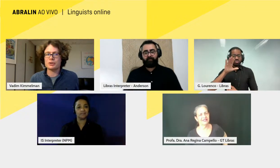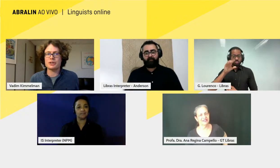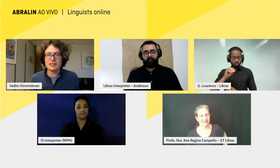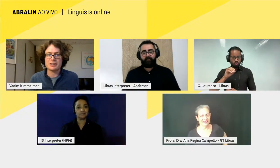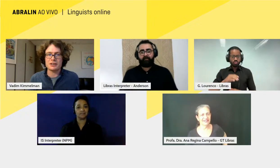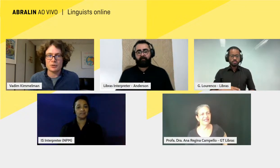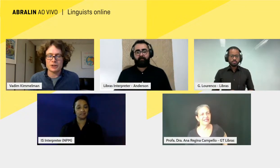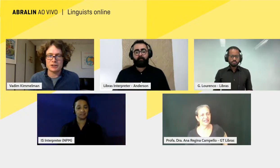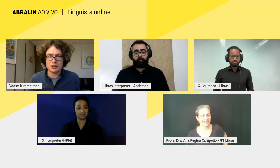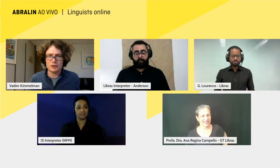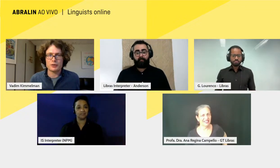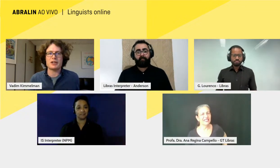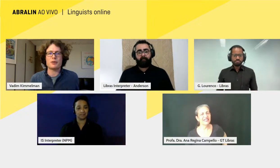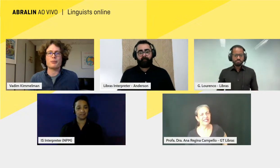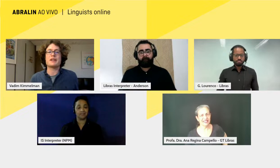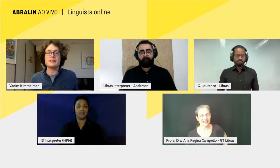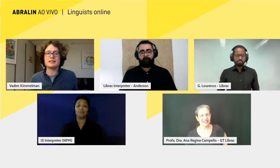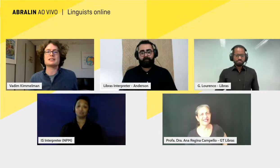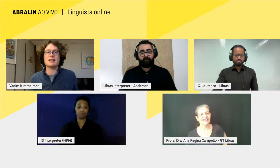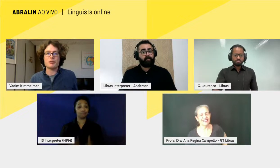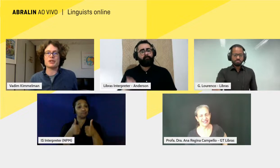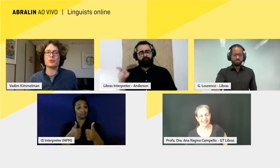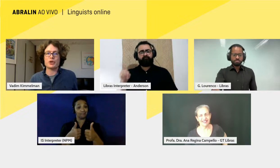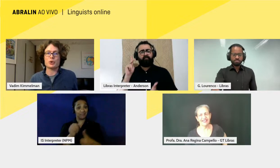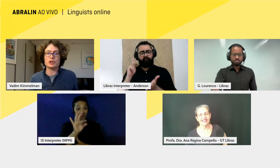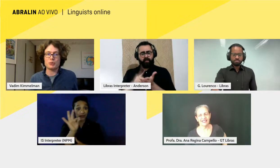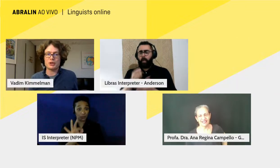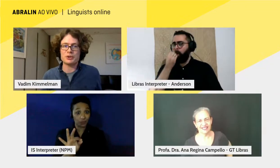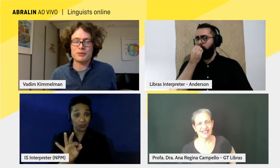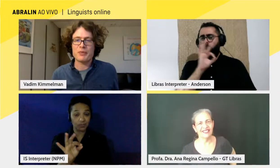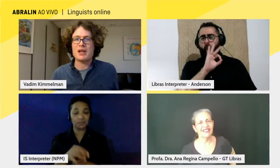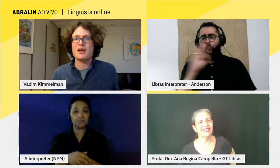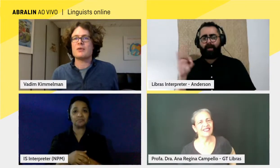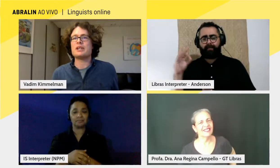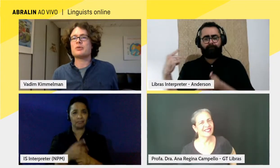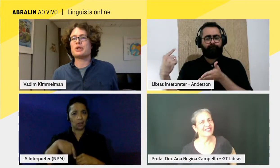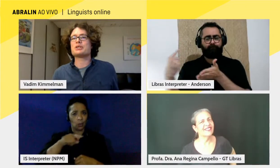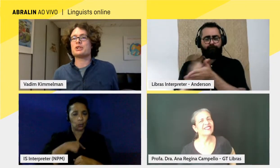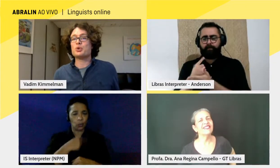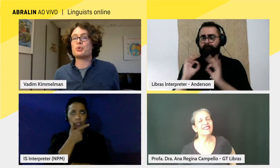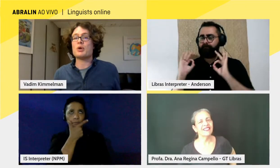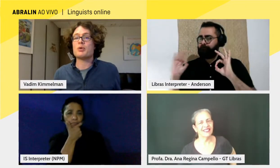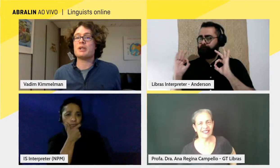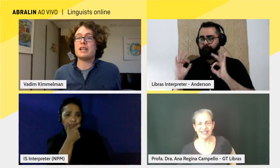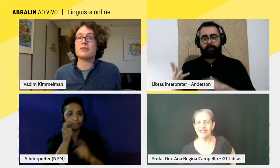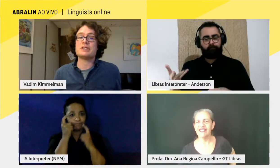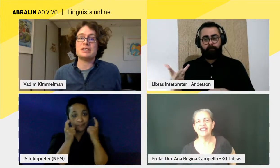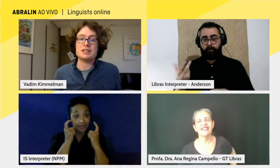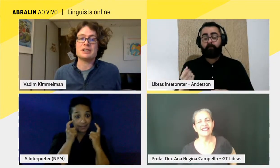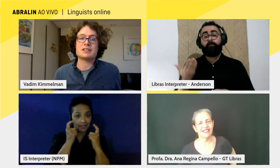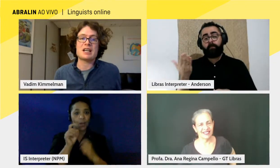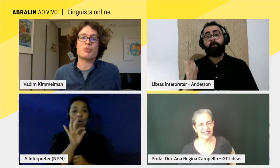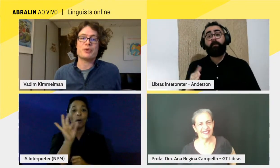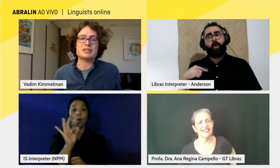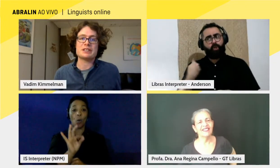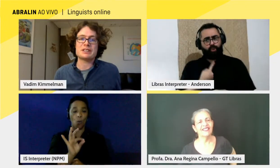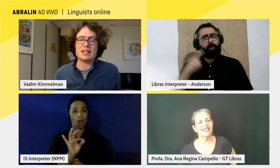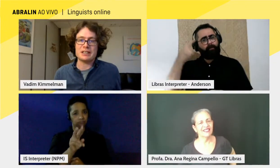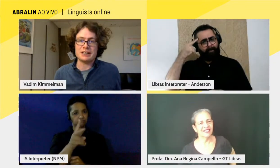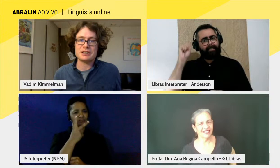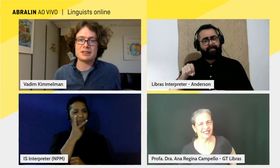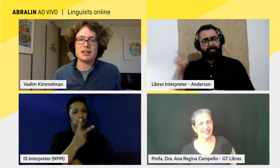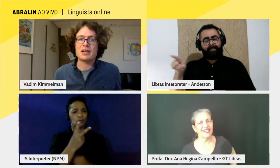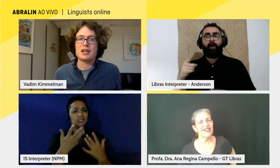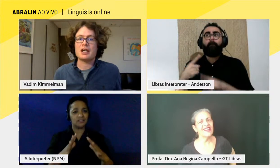This is also an excellent question. And this is something we thought about, right? Because you probably have seen some